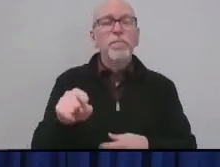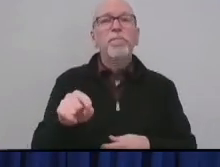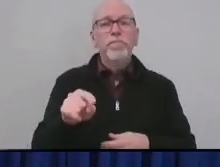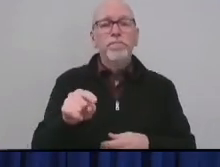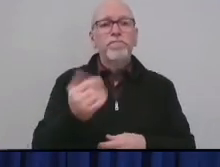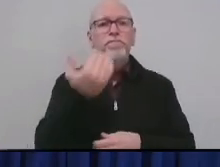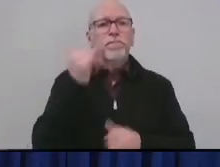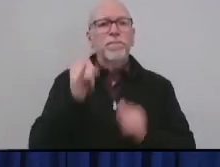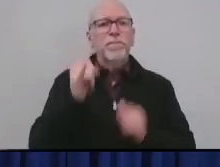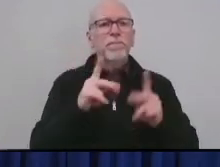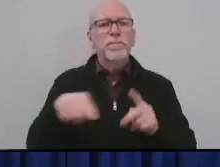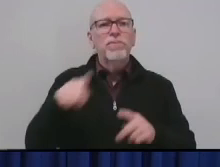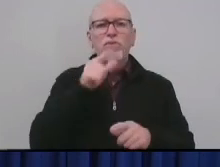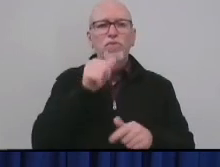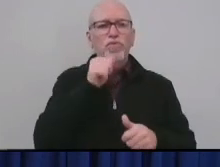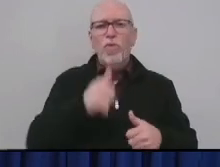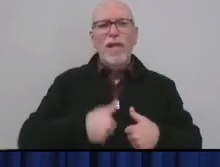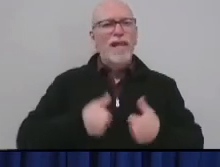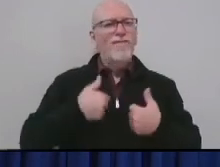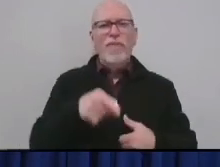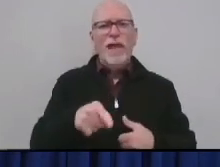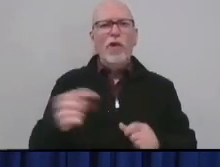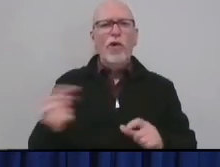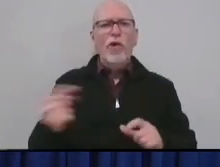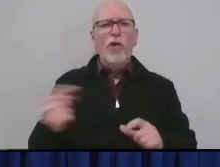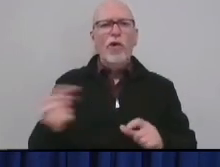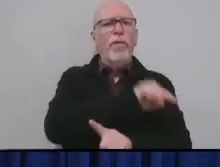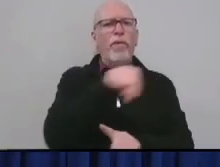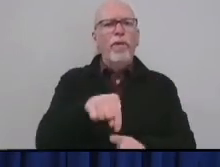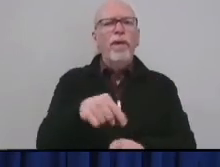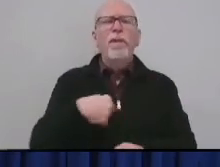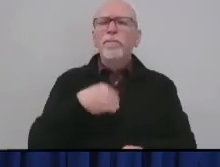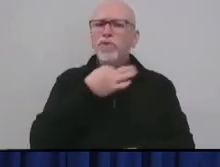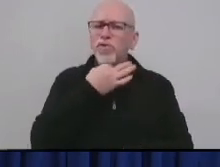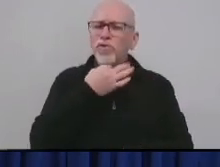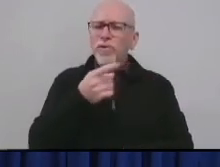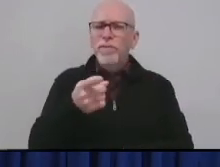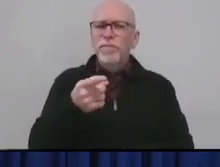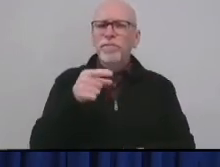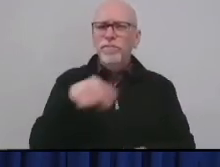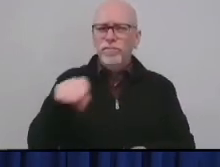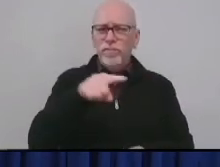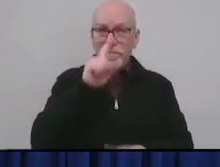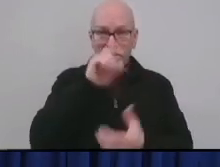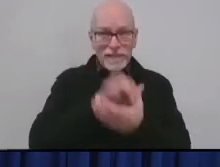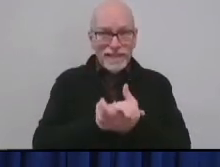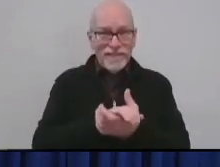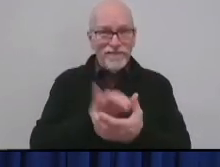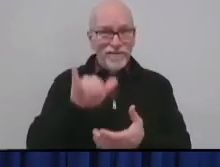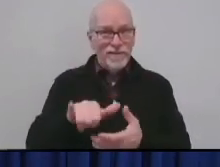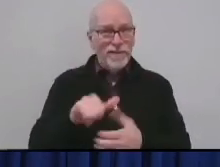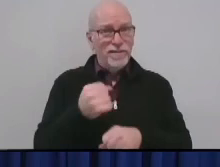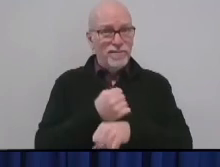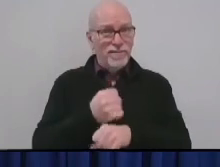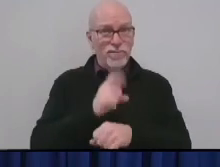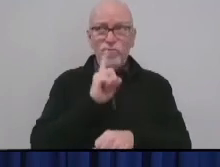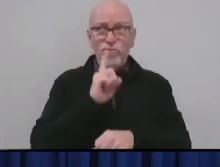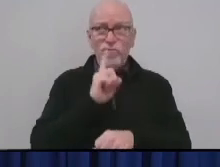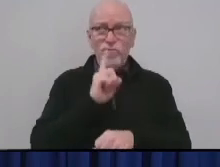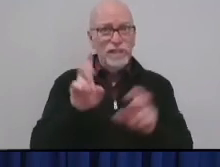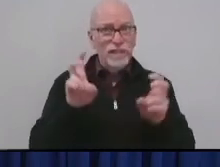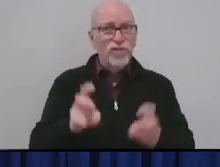that don't live there. Curious whether or not you all believe this is an issue, and if so,